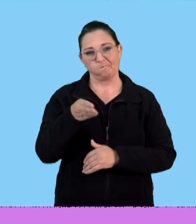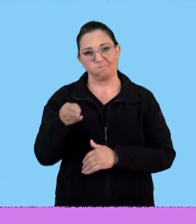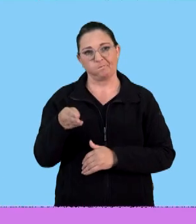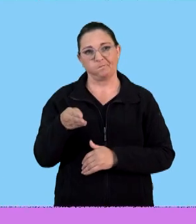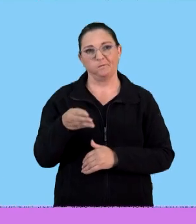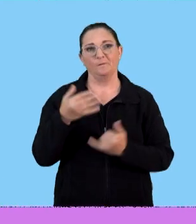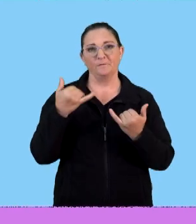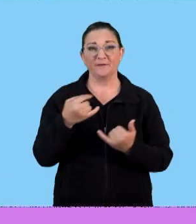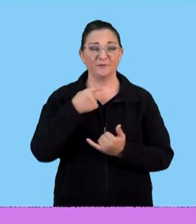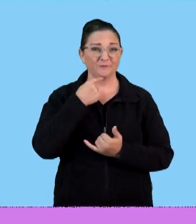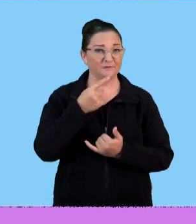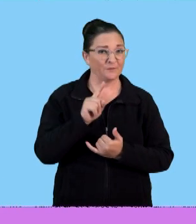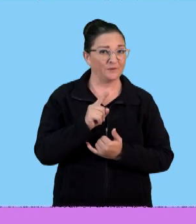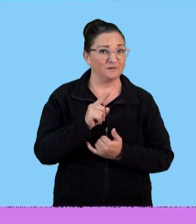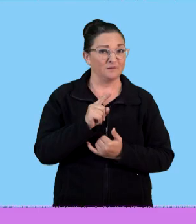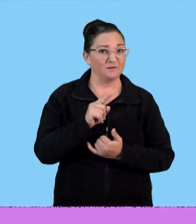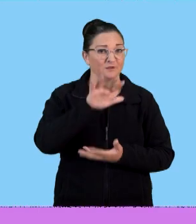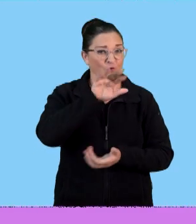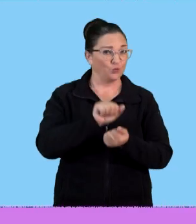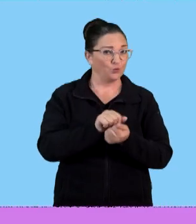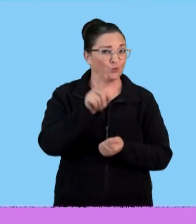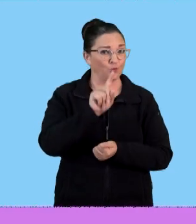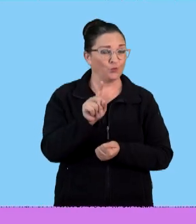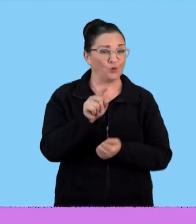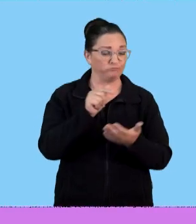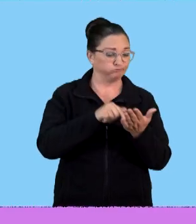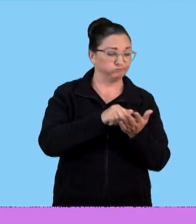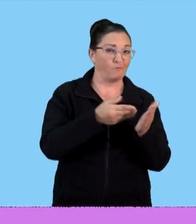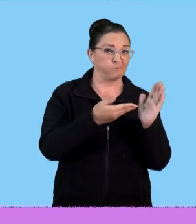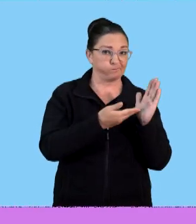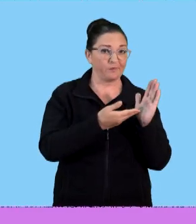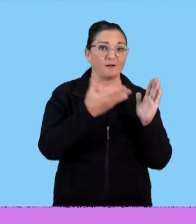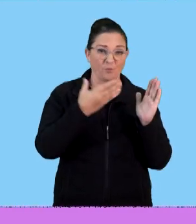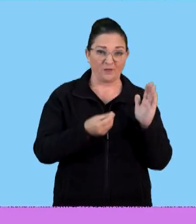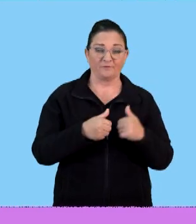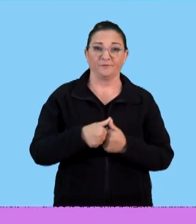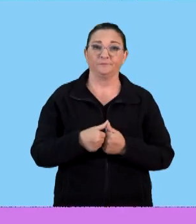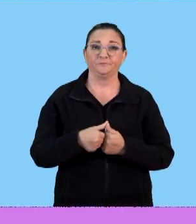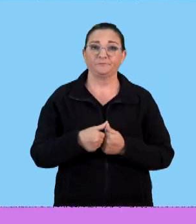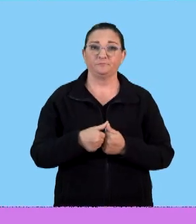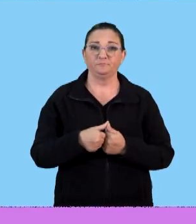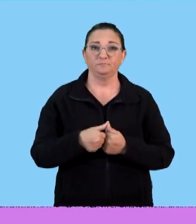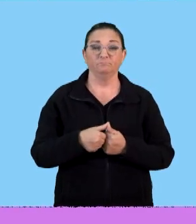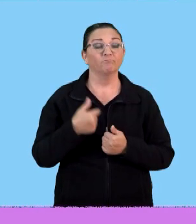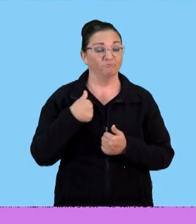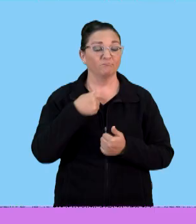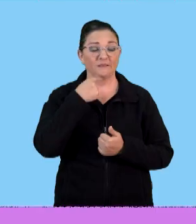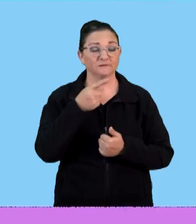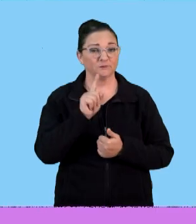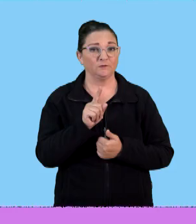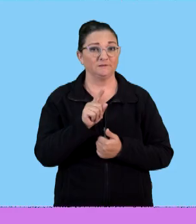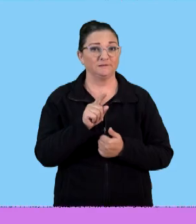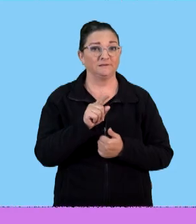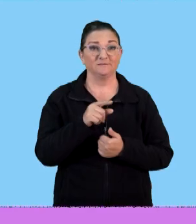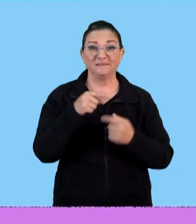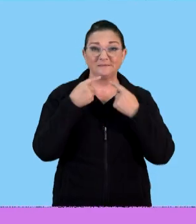So now we have to conclude. And remember, we conclude based on our calculation. So therefore, I can conclude by saying